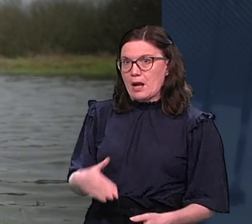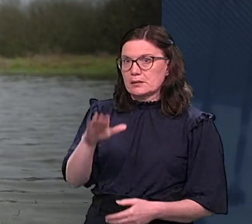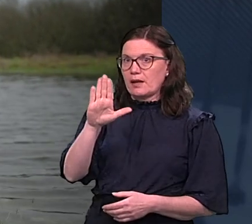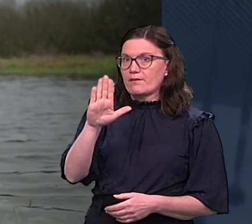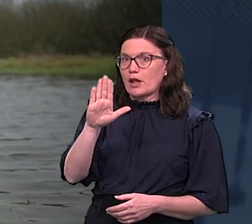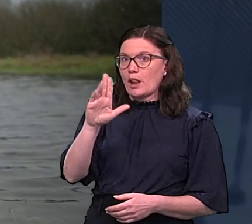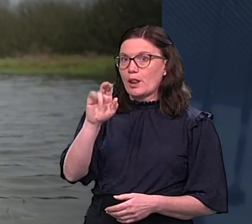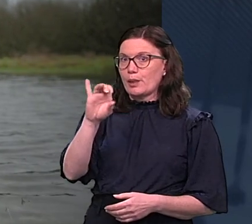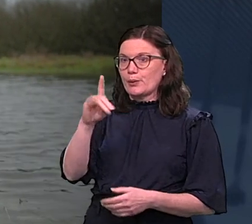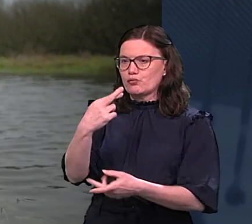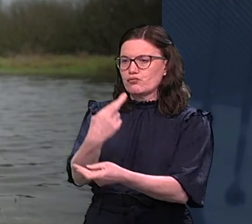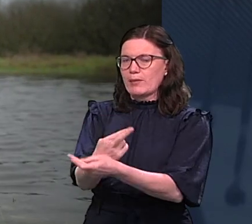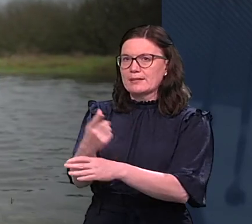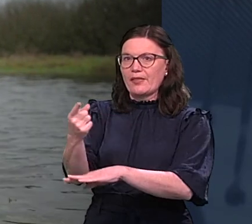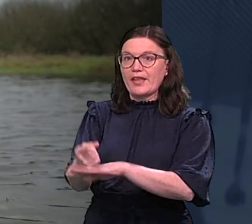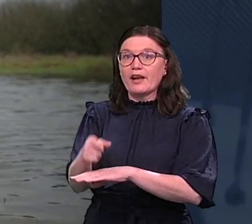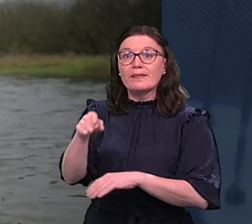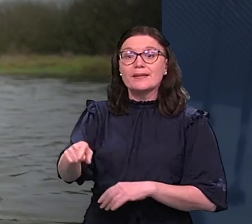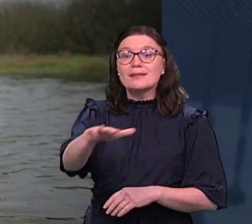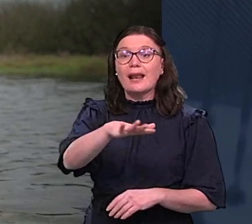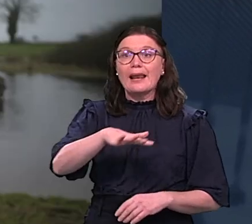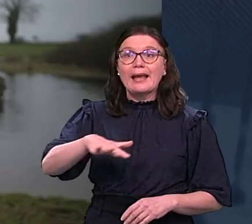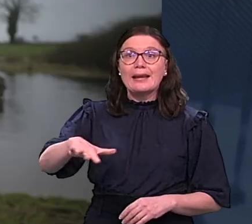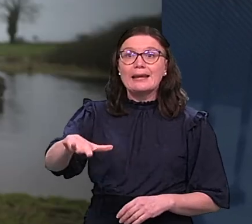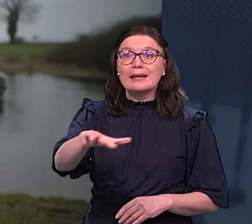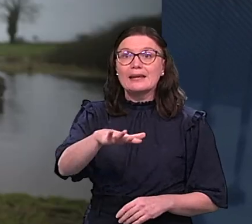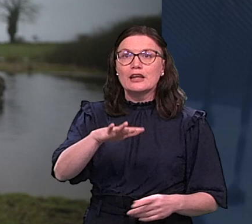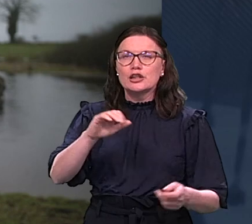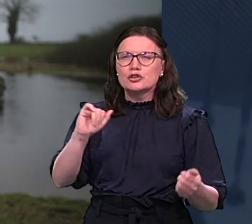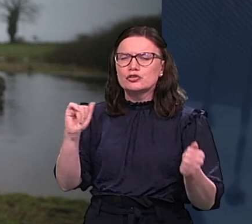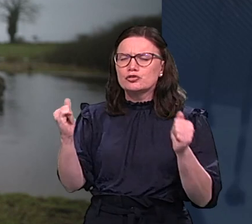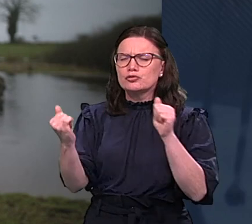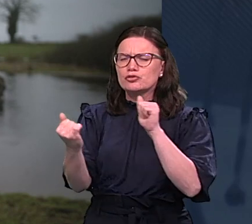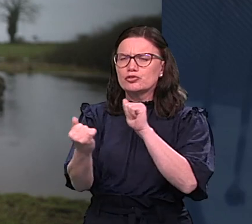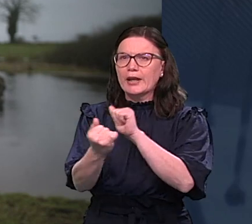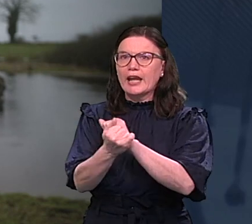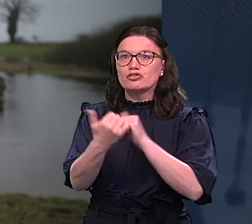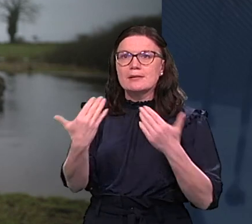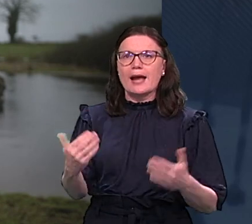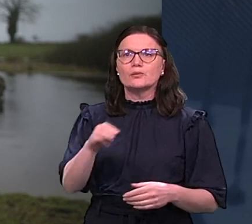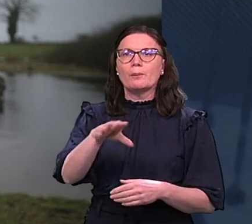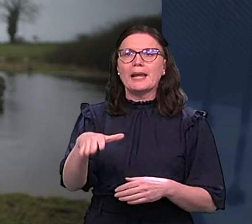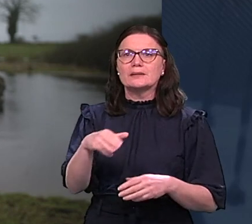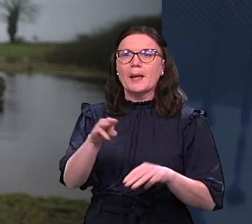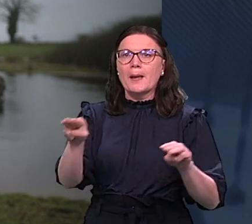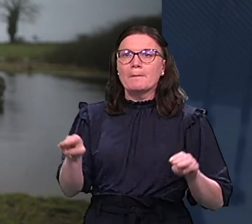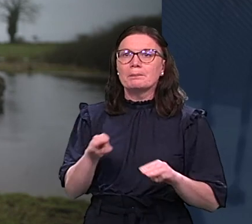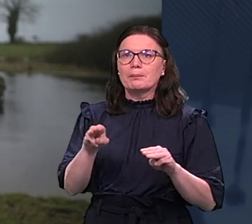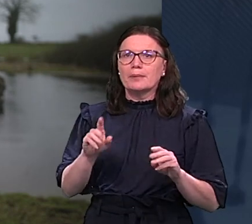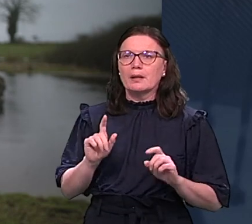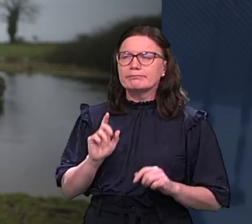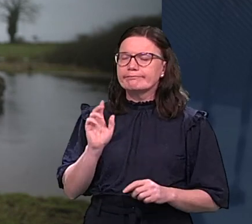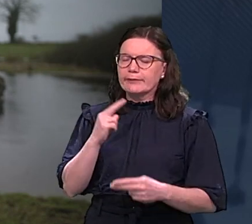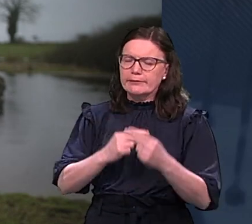to rest. So this lake, Loch Lu, turns into a place where people would come to pay their votive